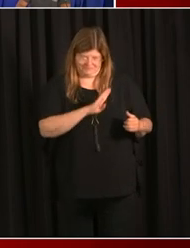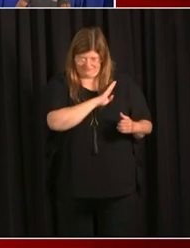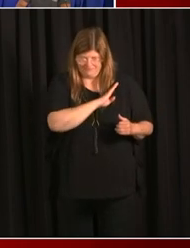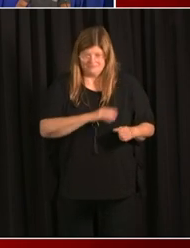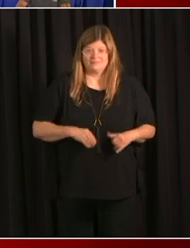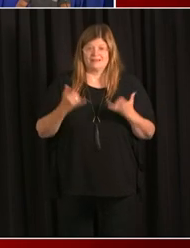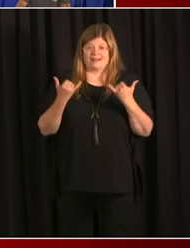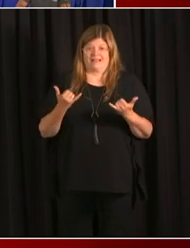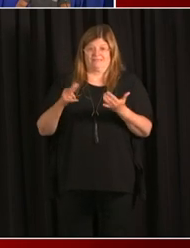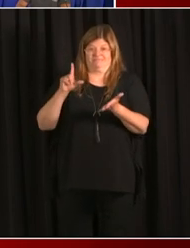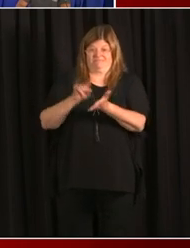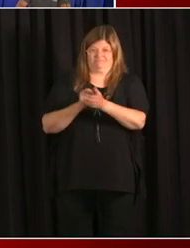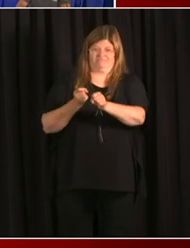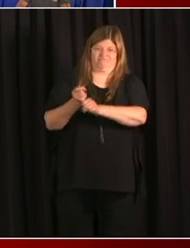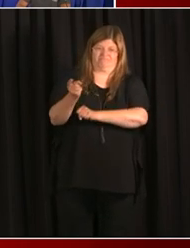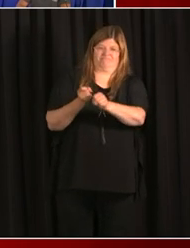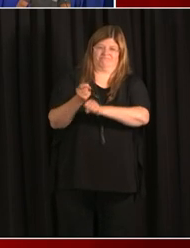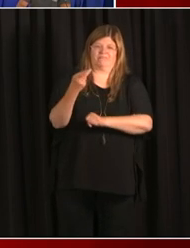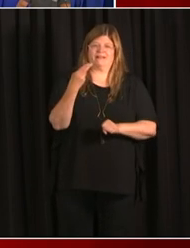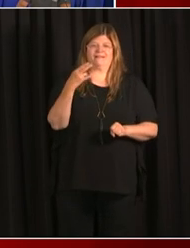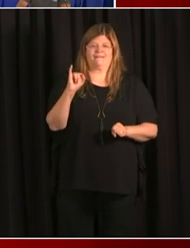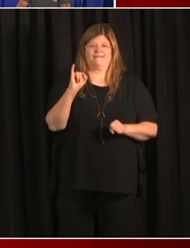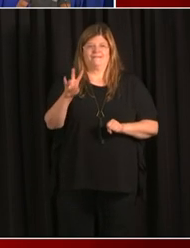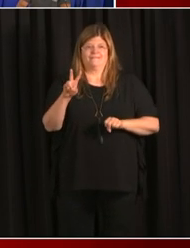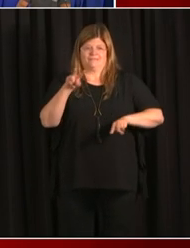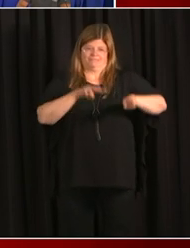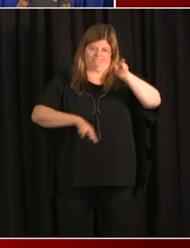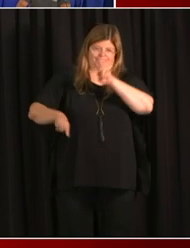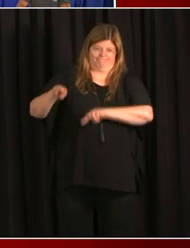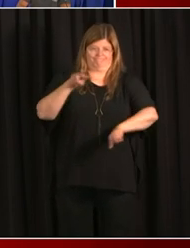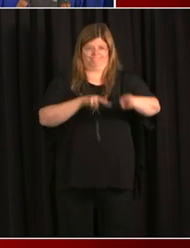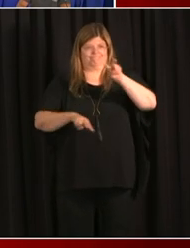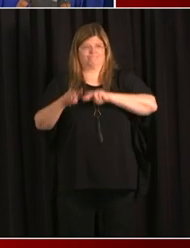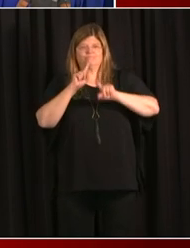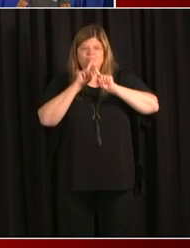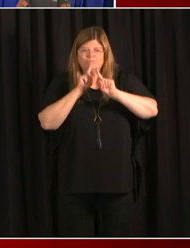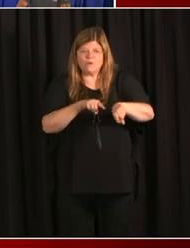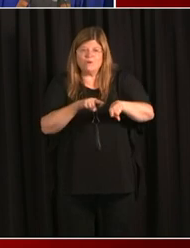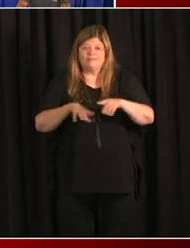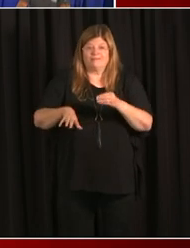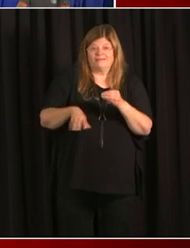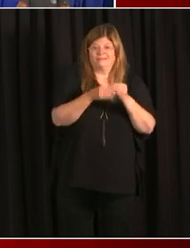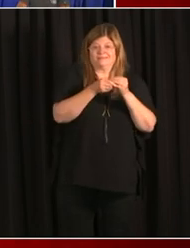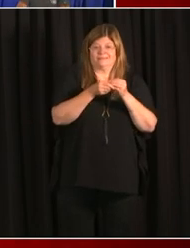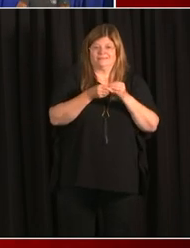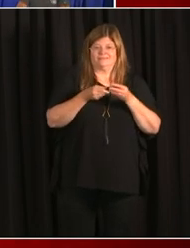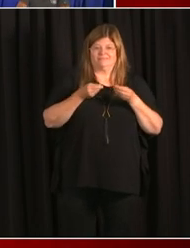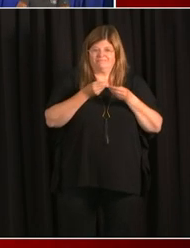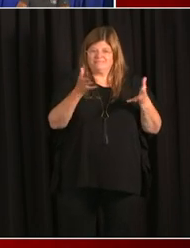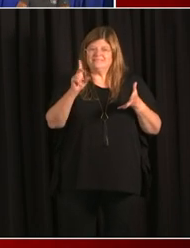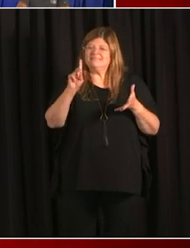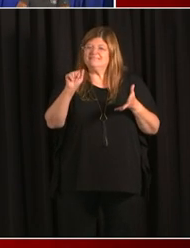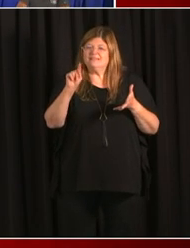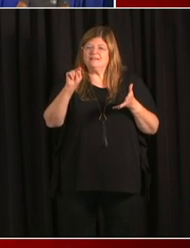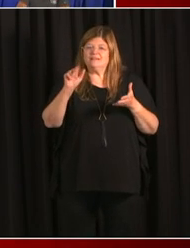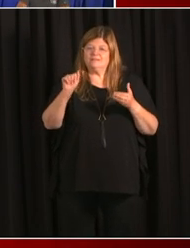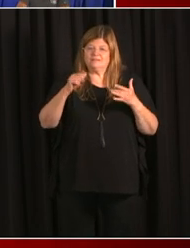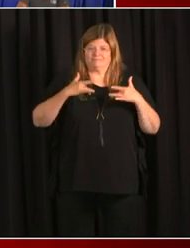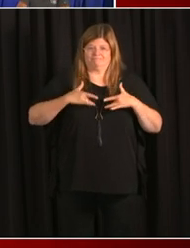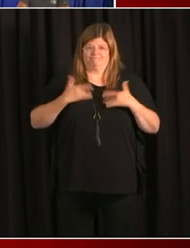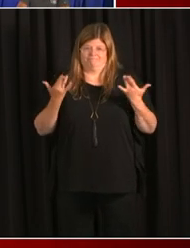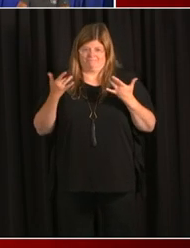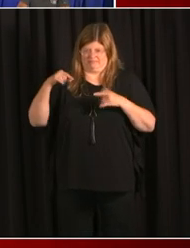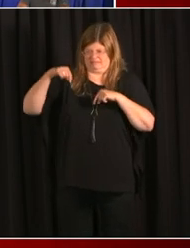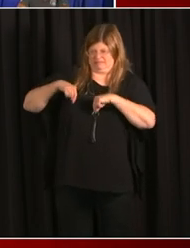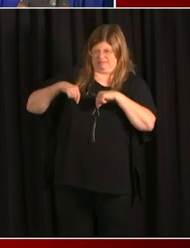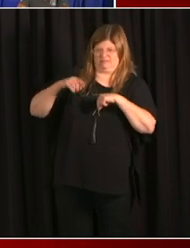HIV epidemiology and surveillance report, which in addition to providing data on the status of HIV in the district, also